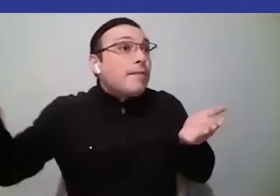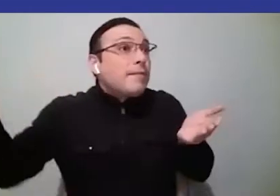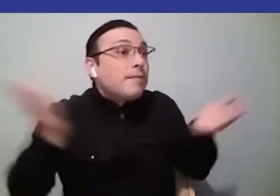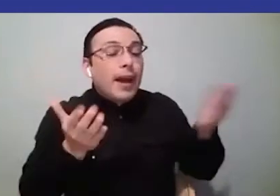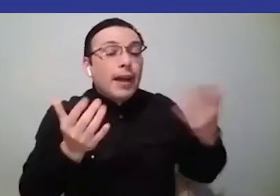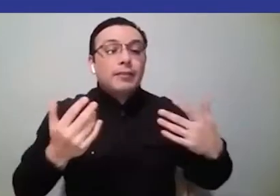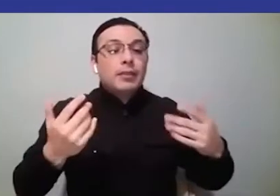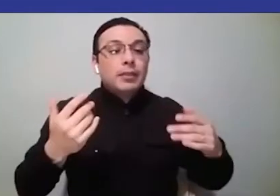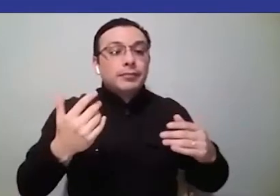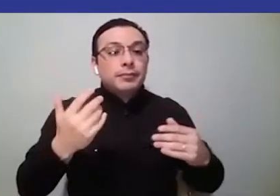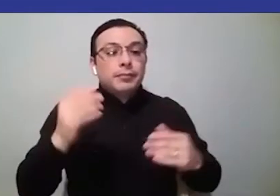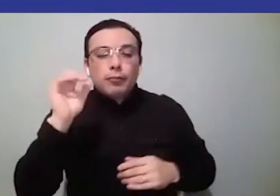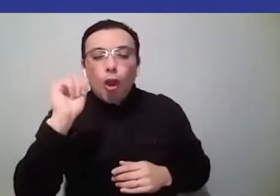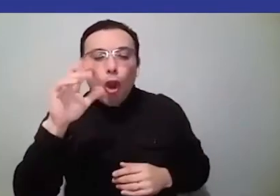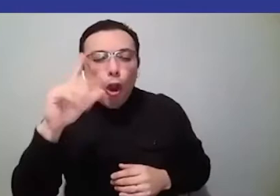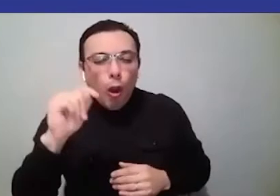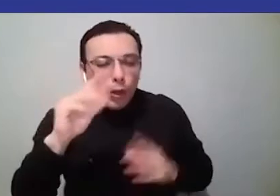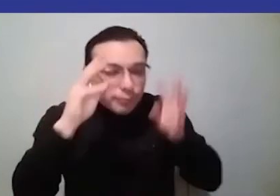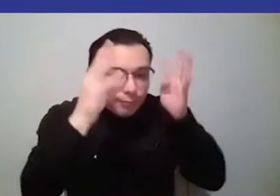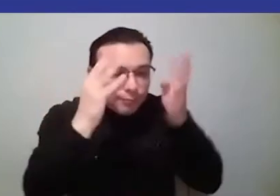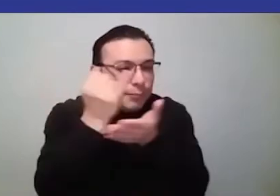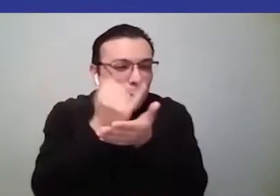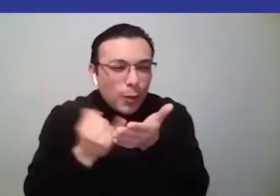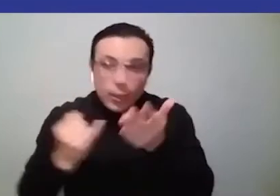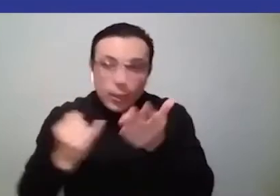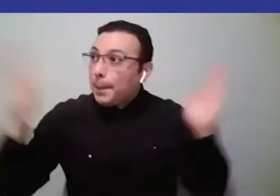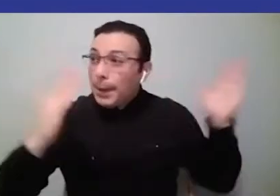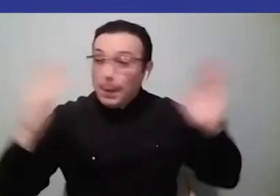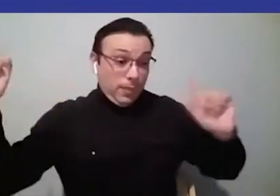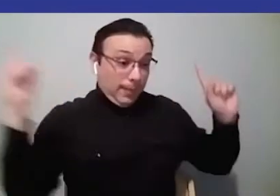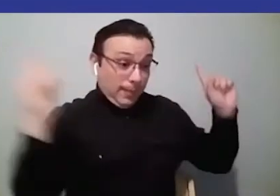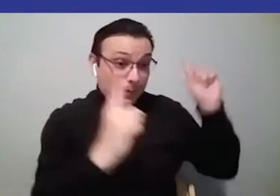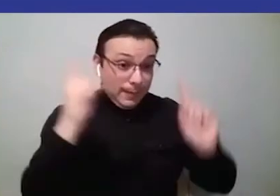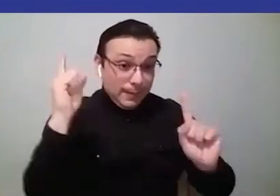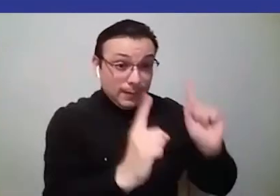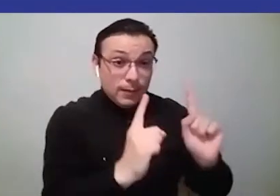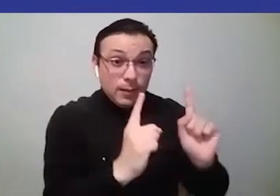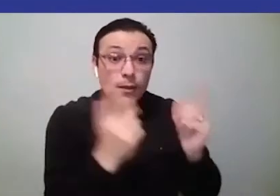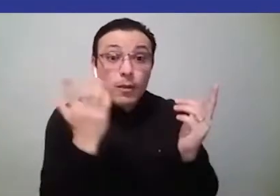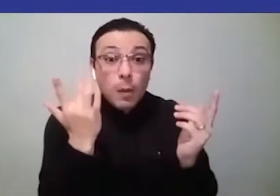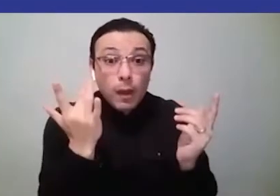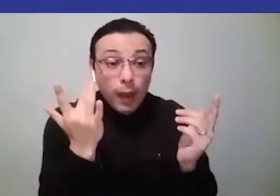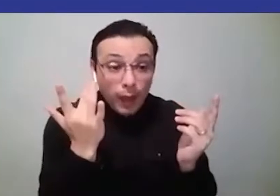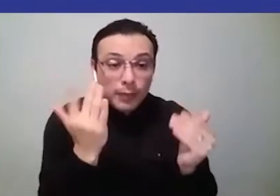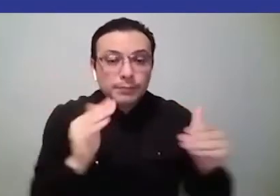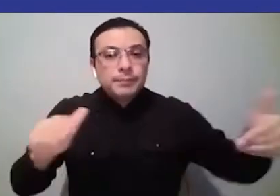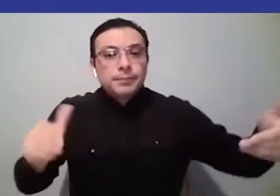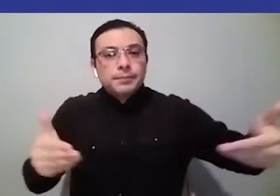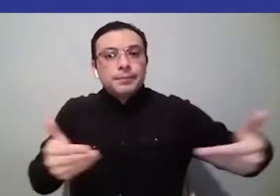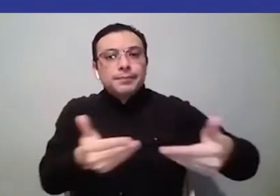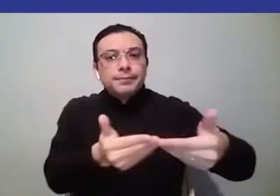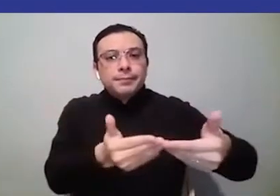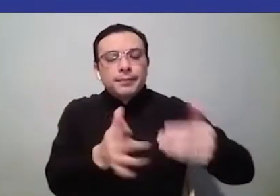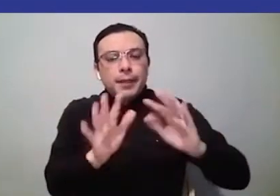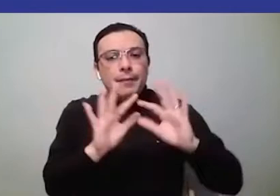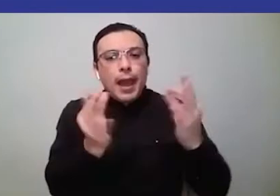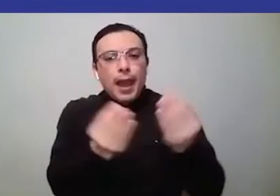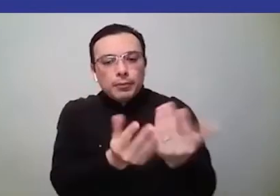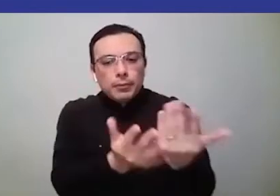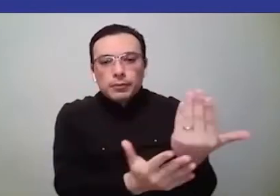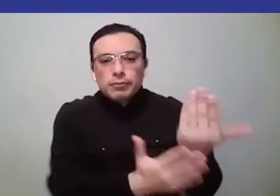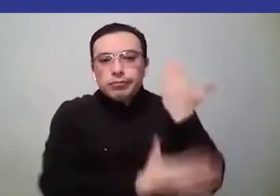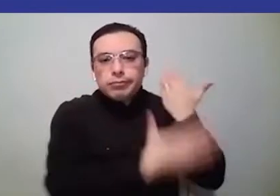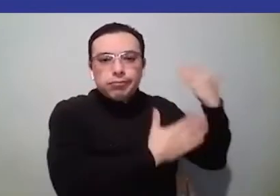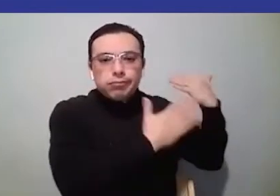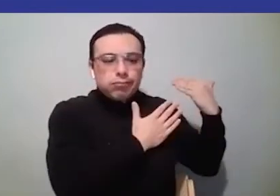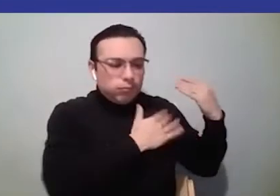been invited to be there and be part of the process of meeting our ancestors. And through